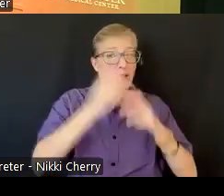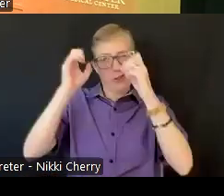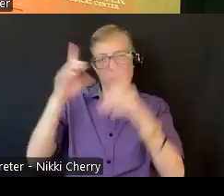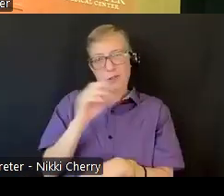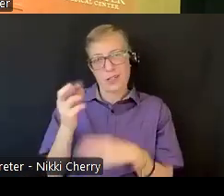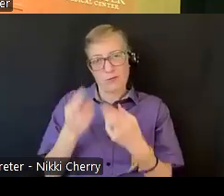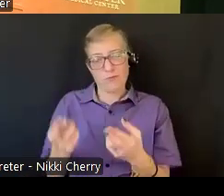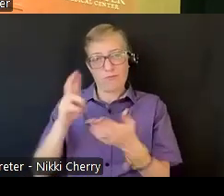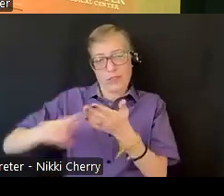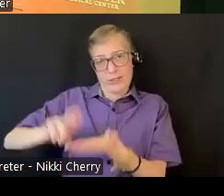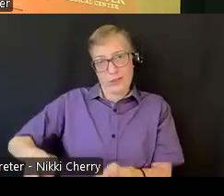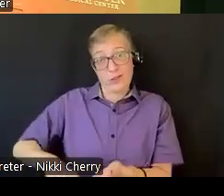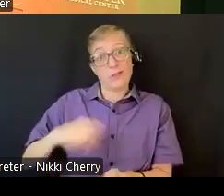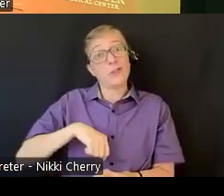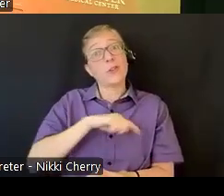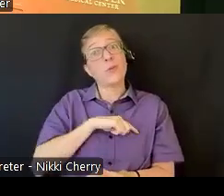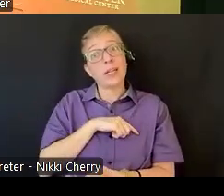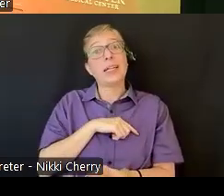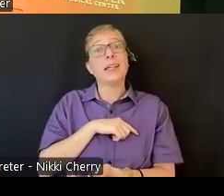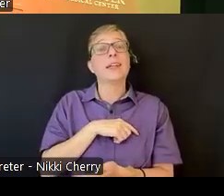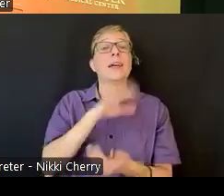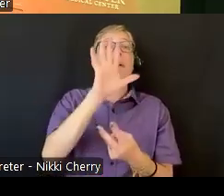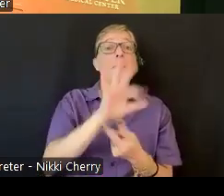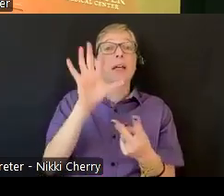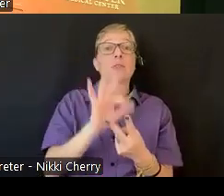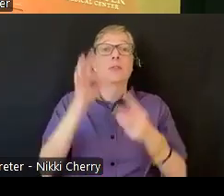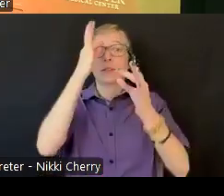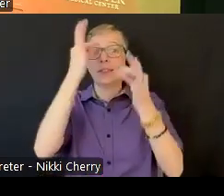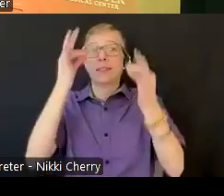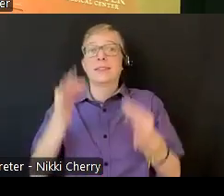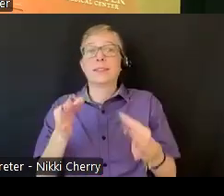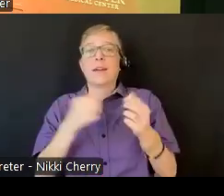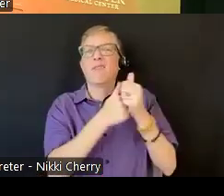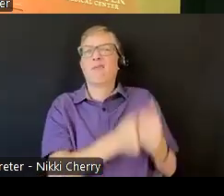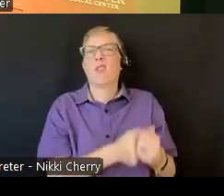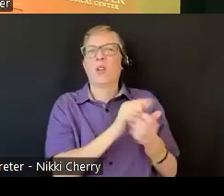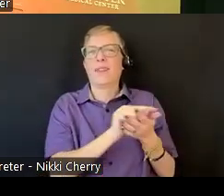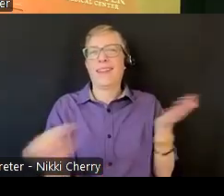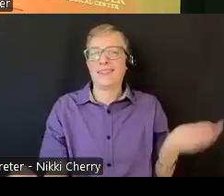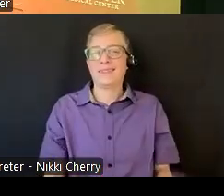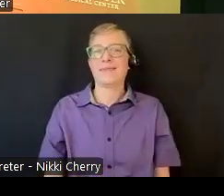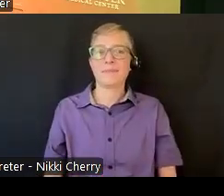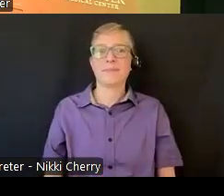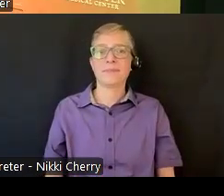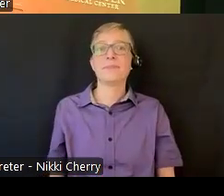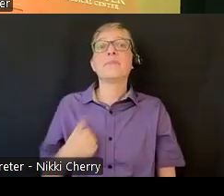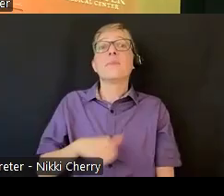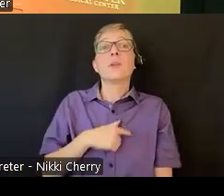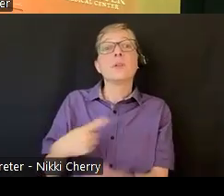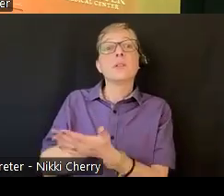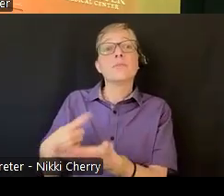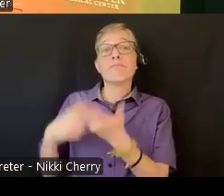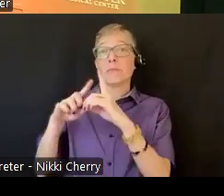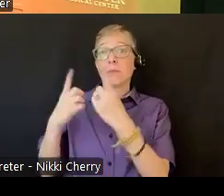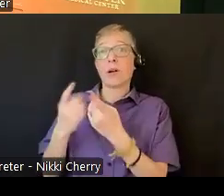make choices as difficult decisions come across. We talk about our Department of Psychiatry is